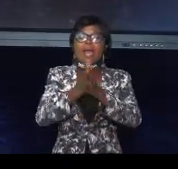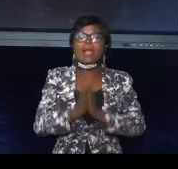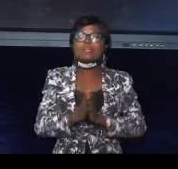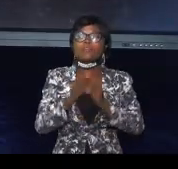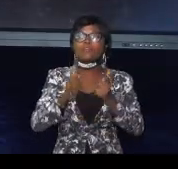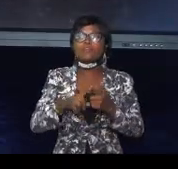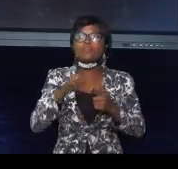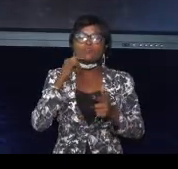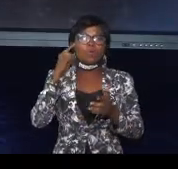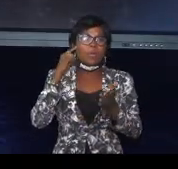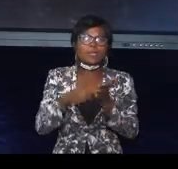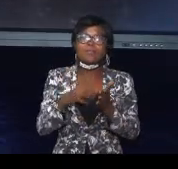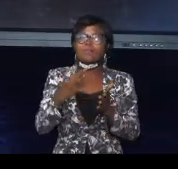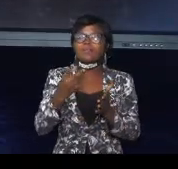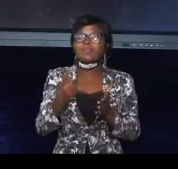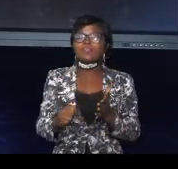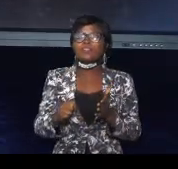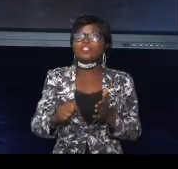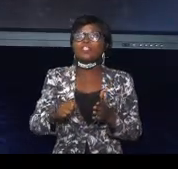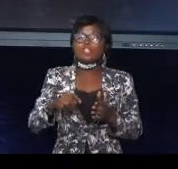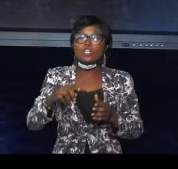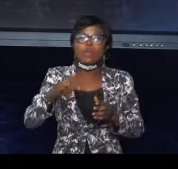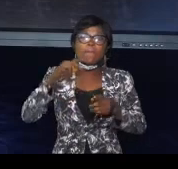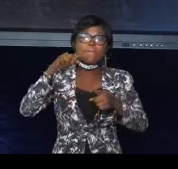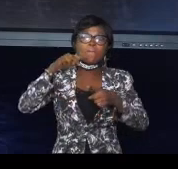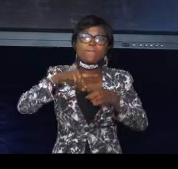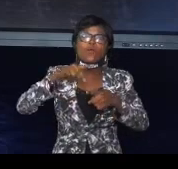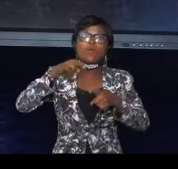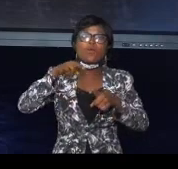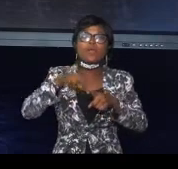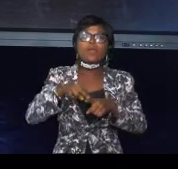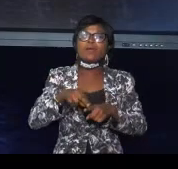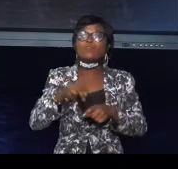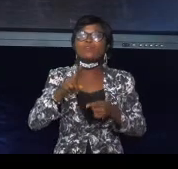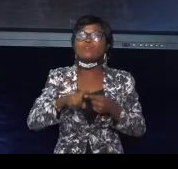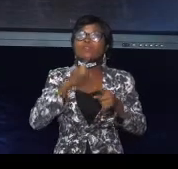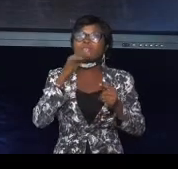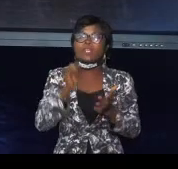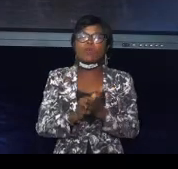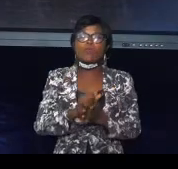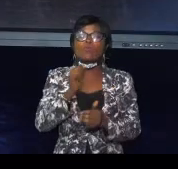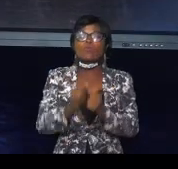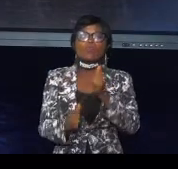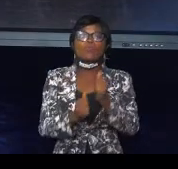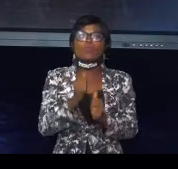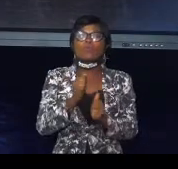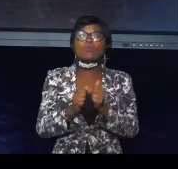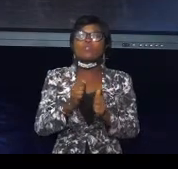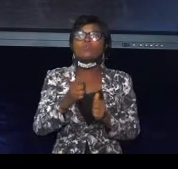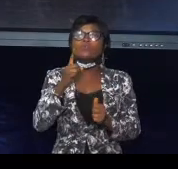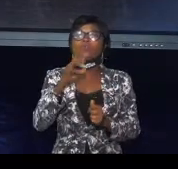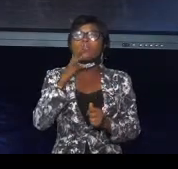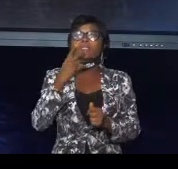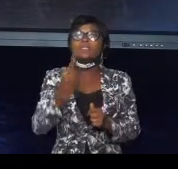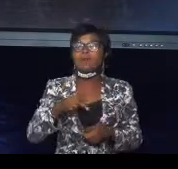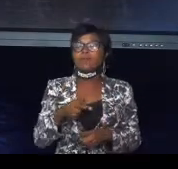You were asked to identify the pronoun on the line to say what type of pronoun it